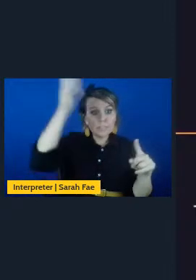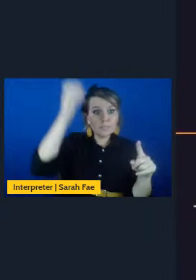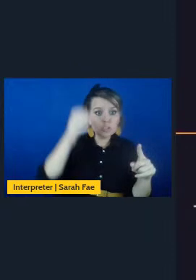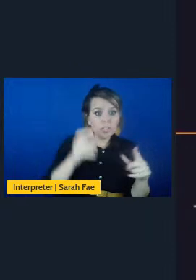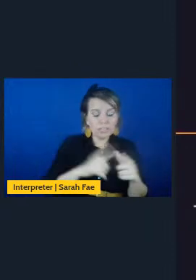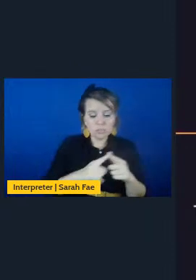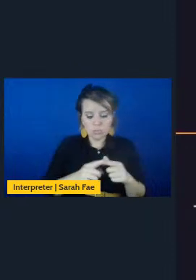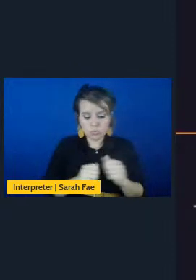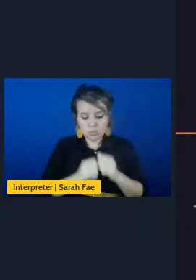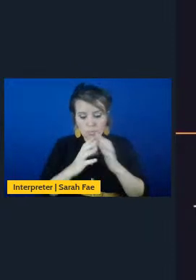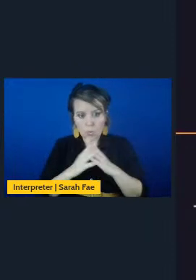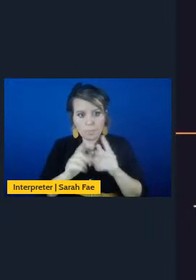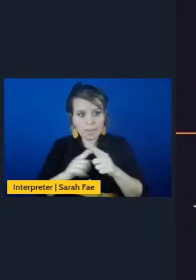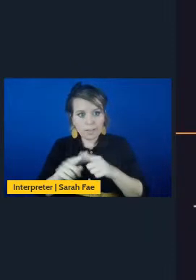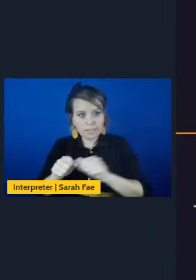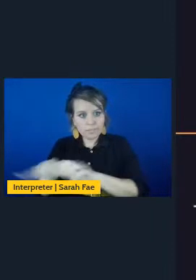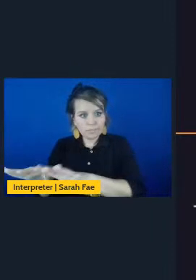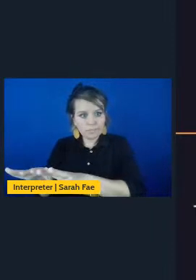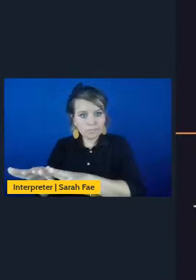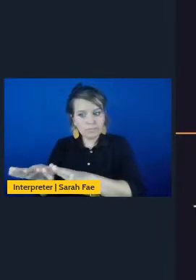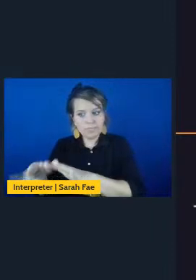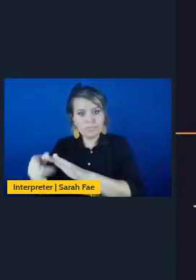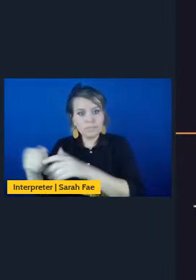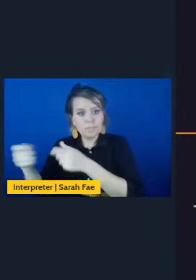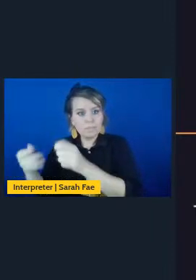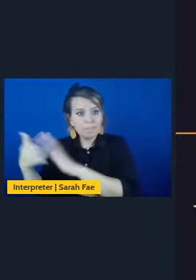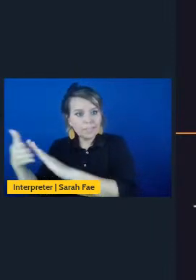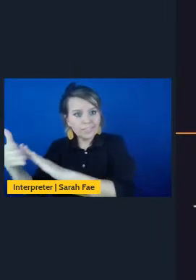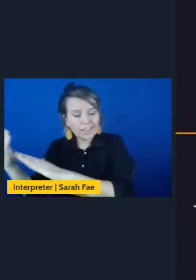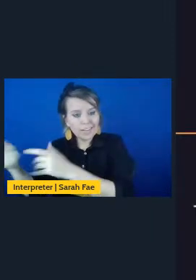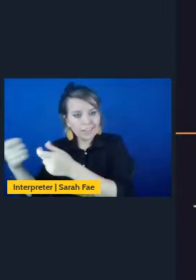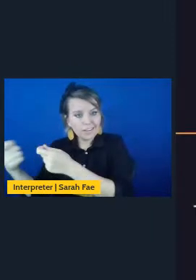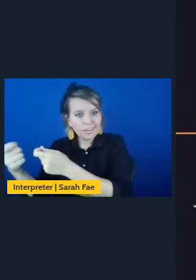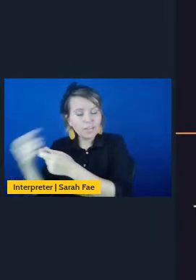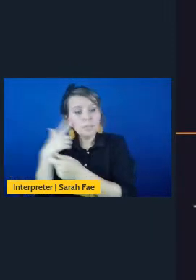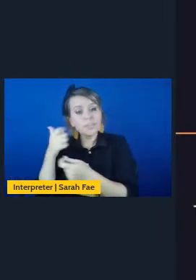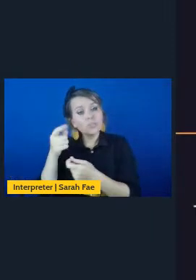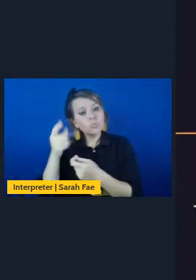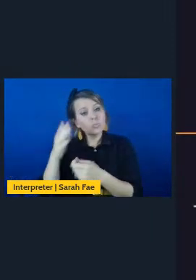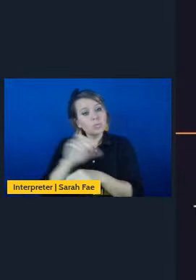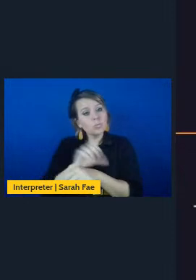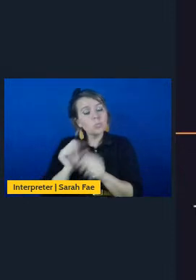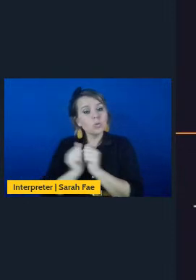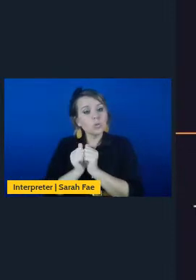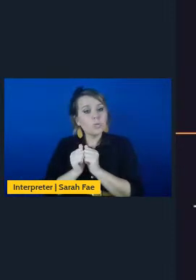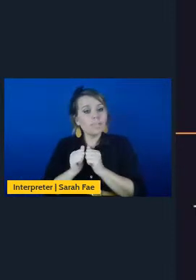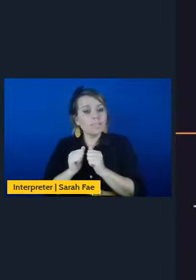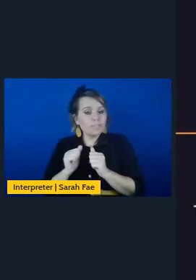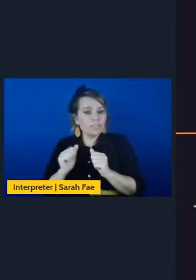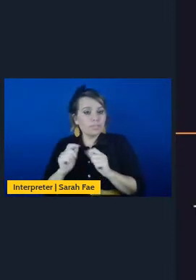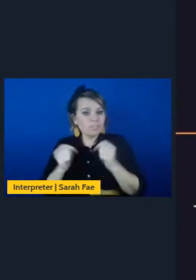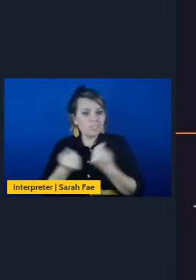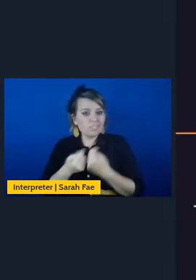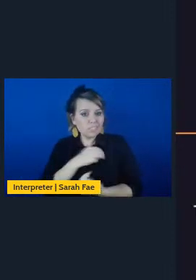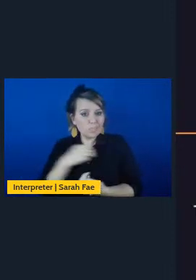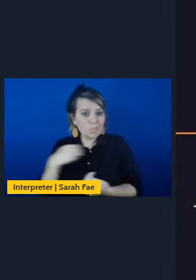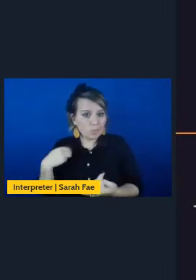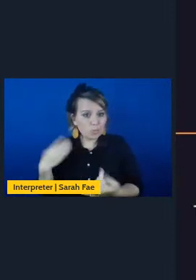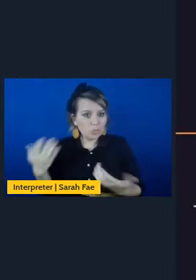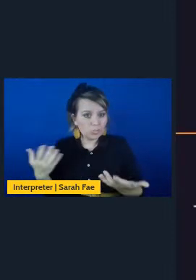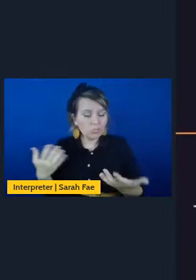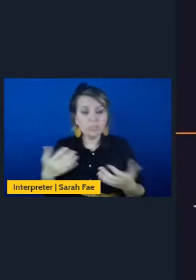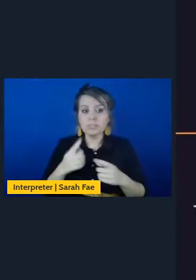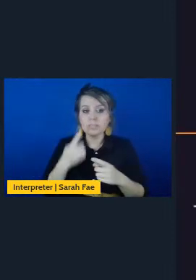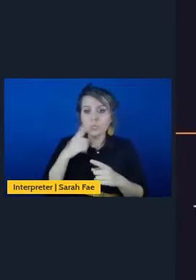deployment and then maintaining it, because you would work with familiar language like we're going to do in Python today, and concept, and the